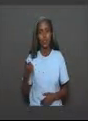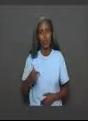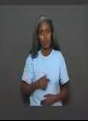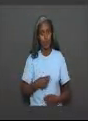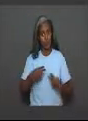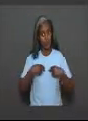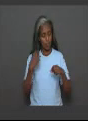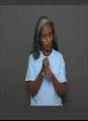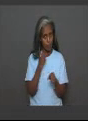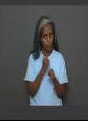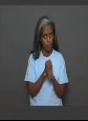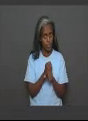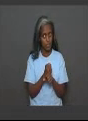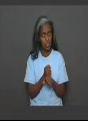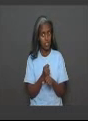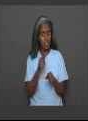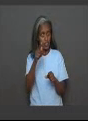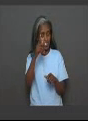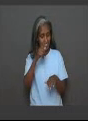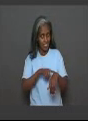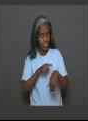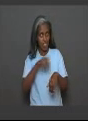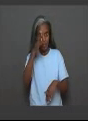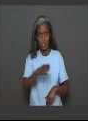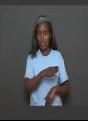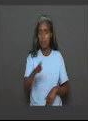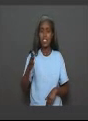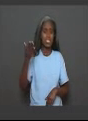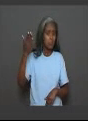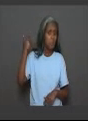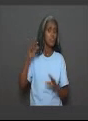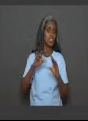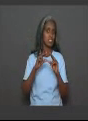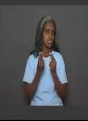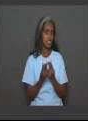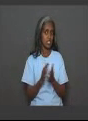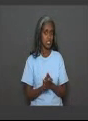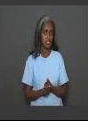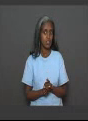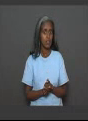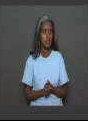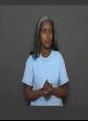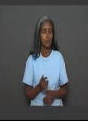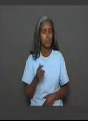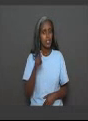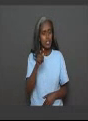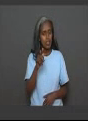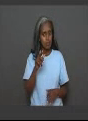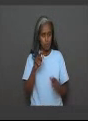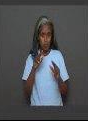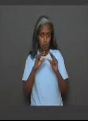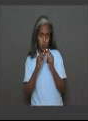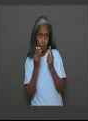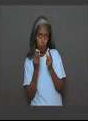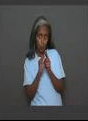We have made position time graphs in previous grades, wherein the